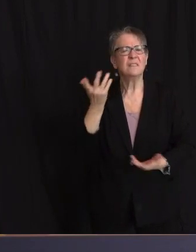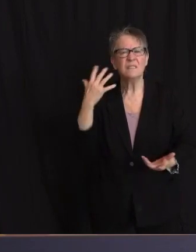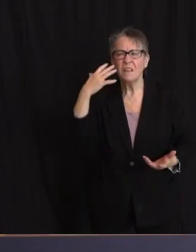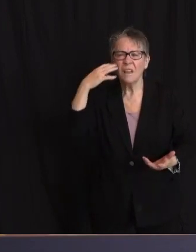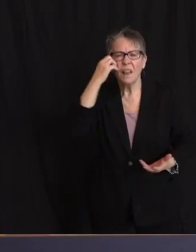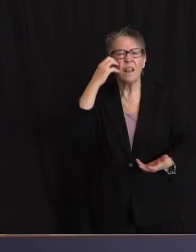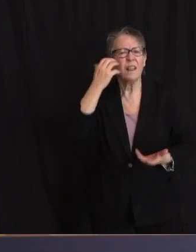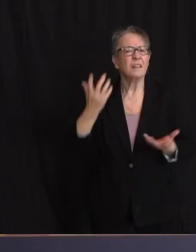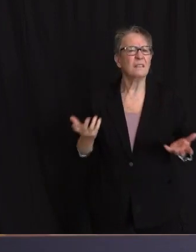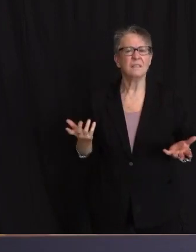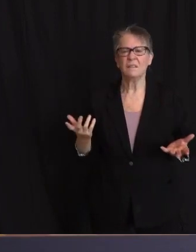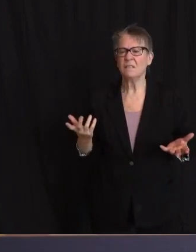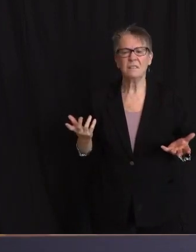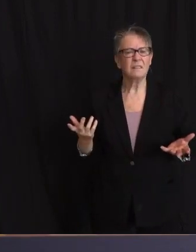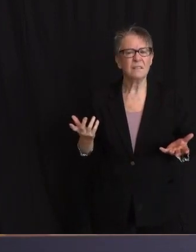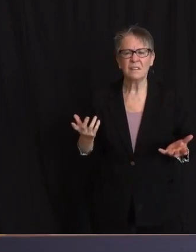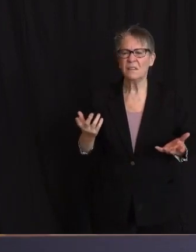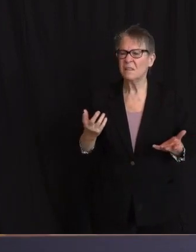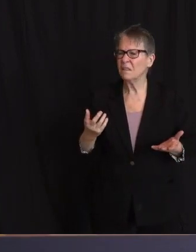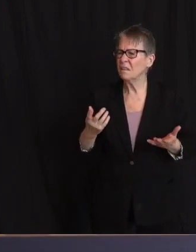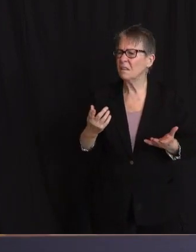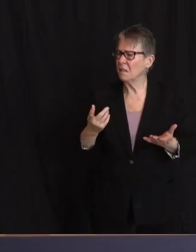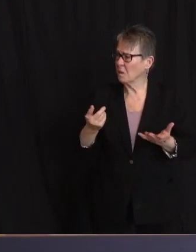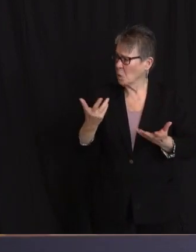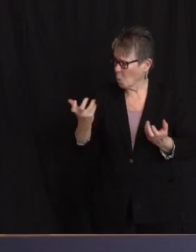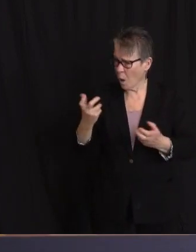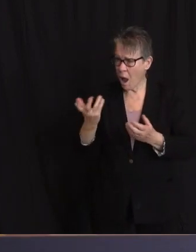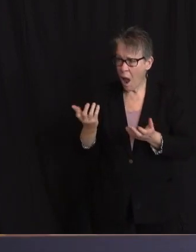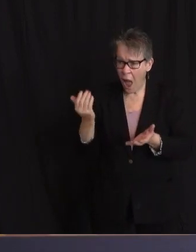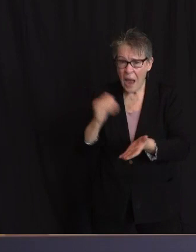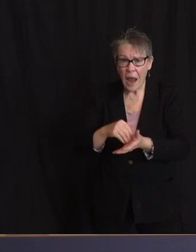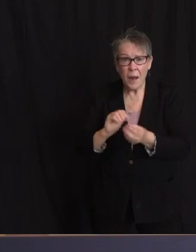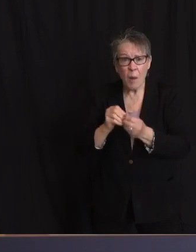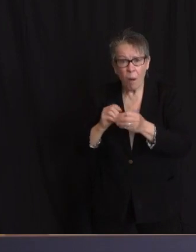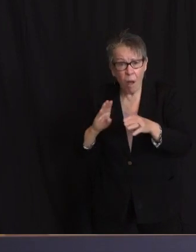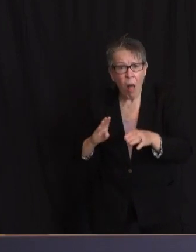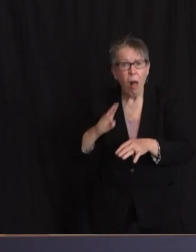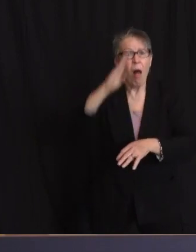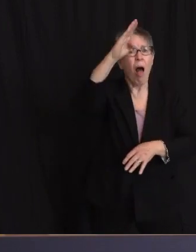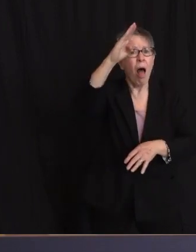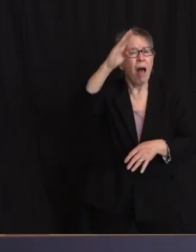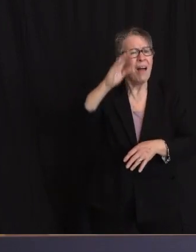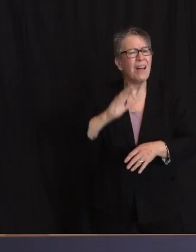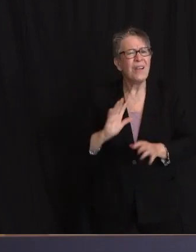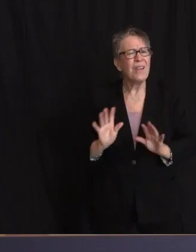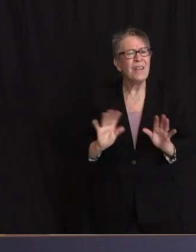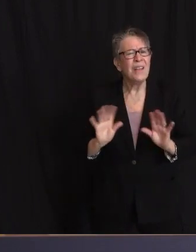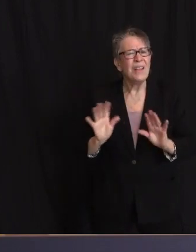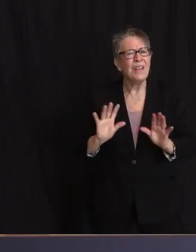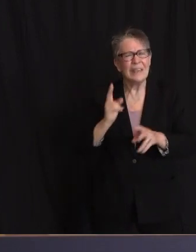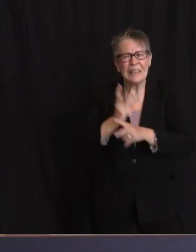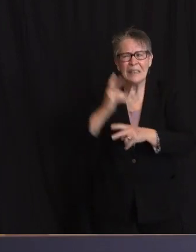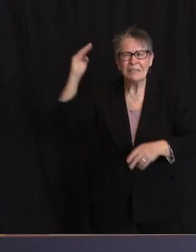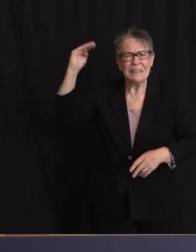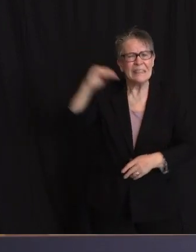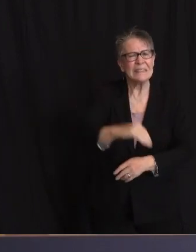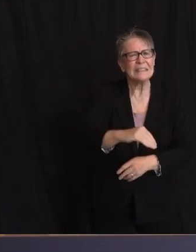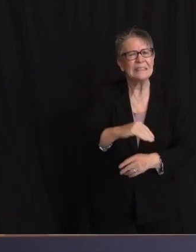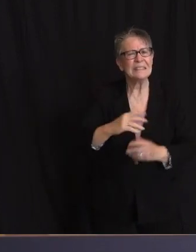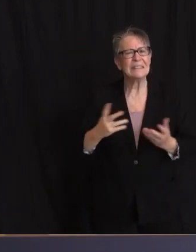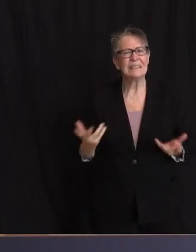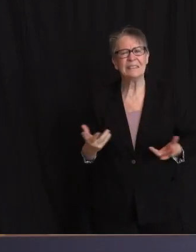those personal stories, unlike anything I've ever seen before. I'm concerned, as we all are,